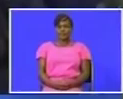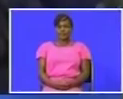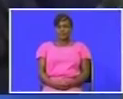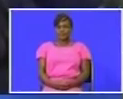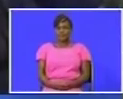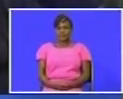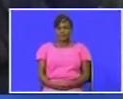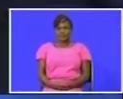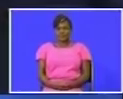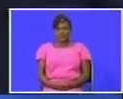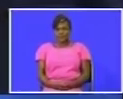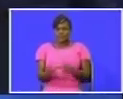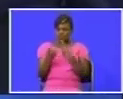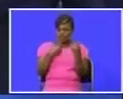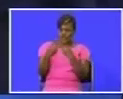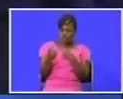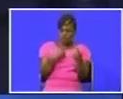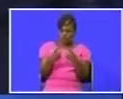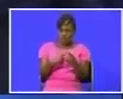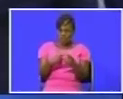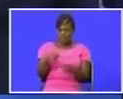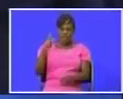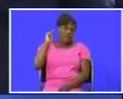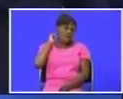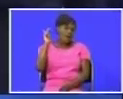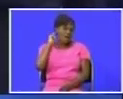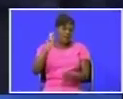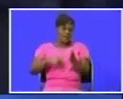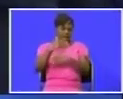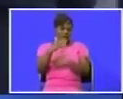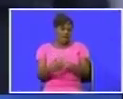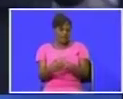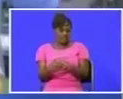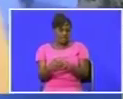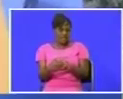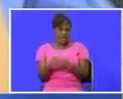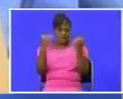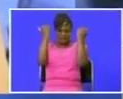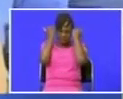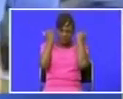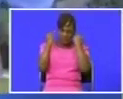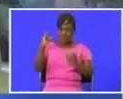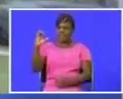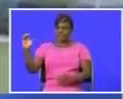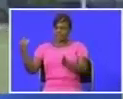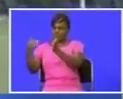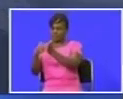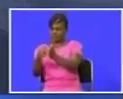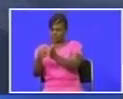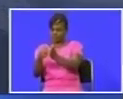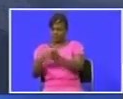Sights and sounds that engulfed his current residence, immediately the International Criminal Court terminated his